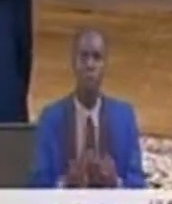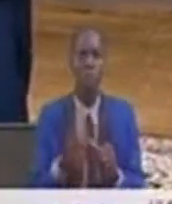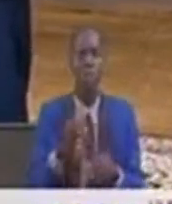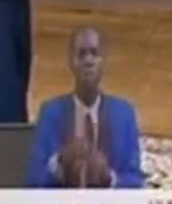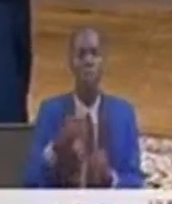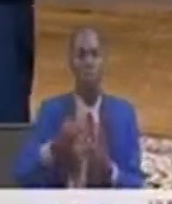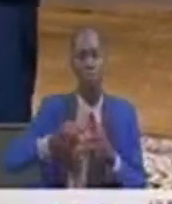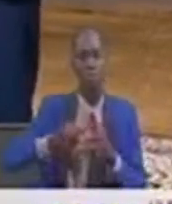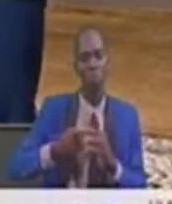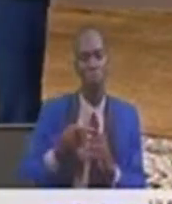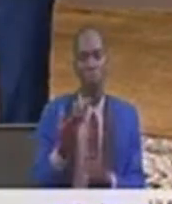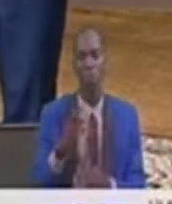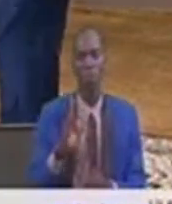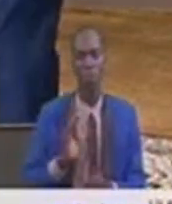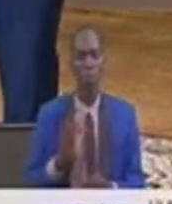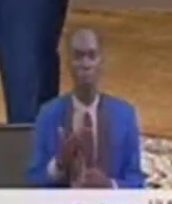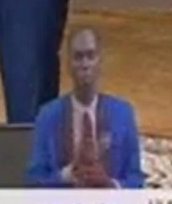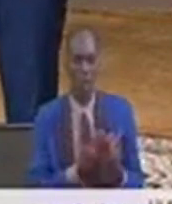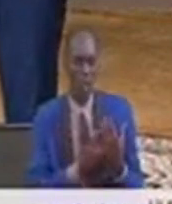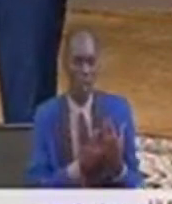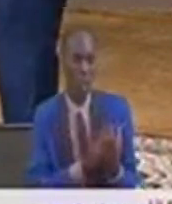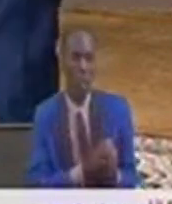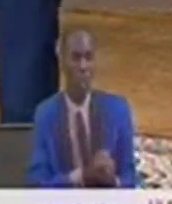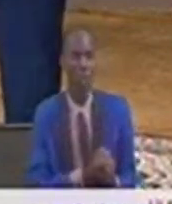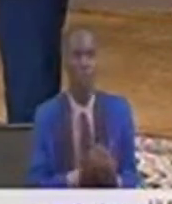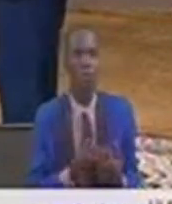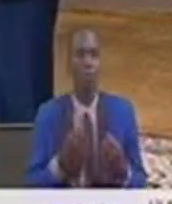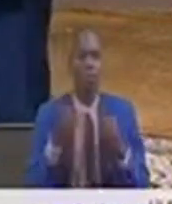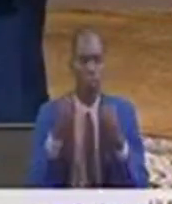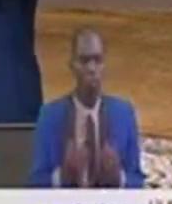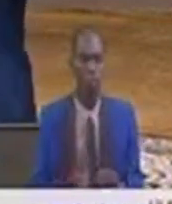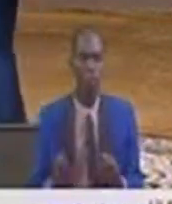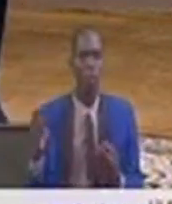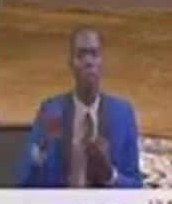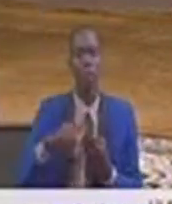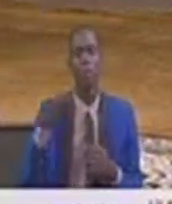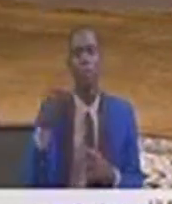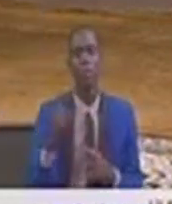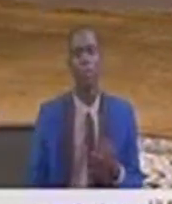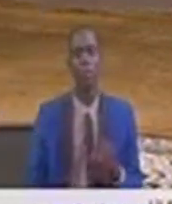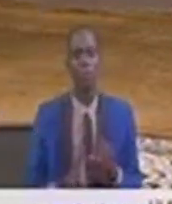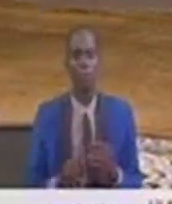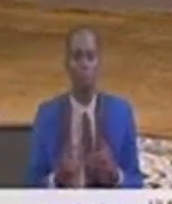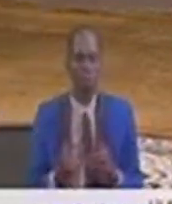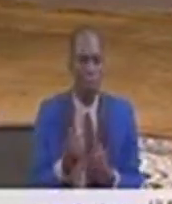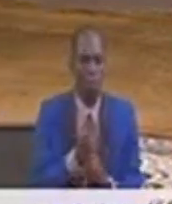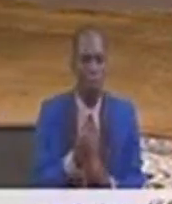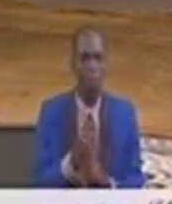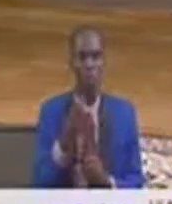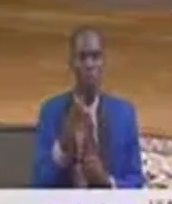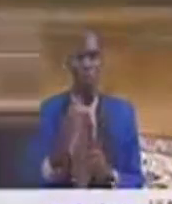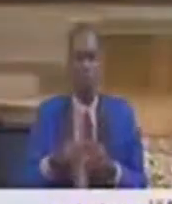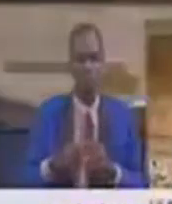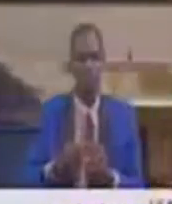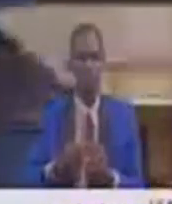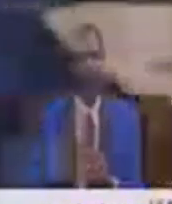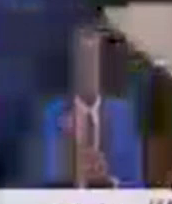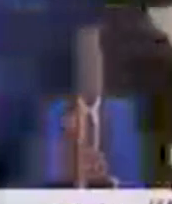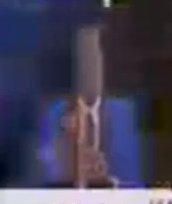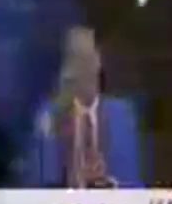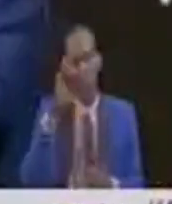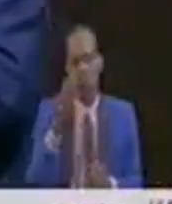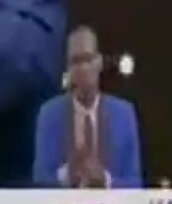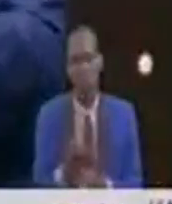our confidence steadfast unto the end. Hold the beginning of your faith, of